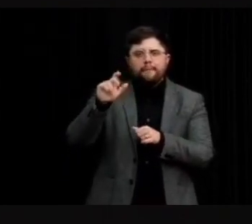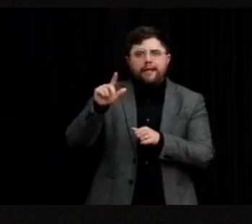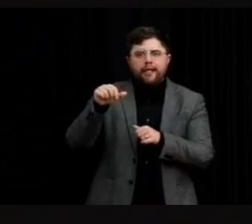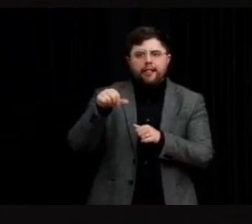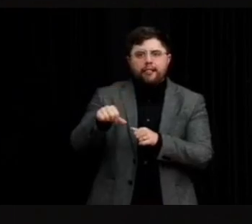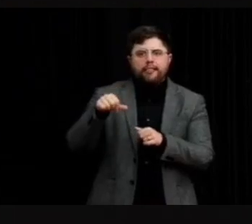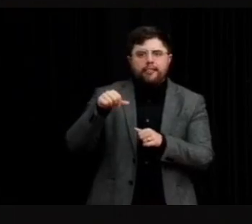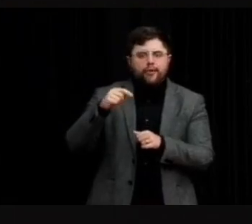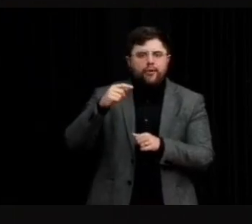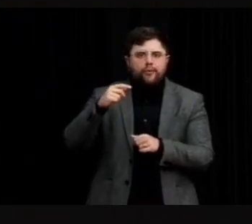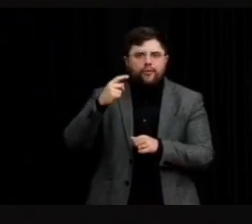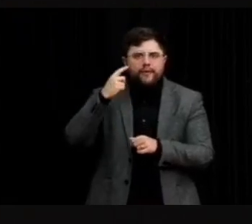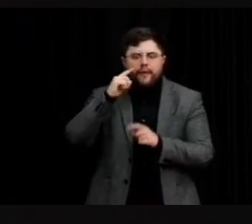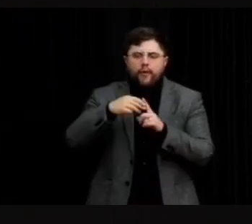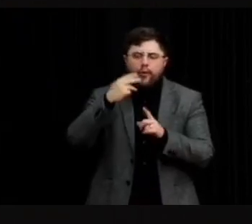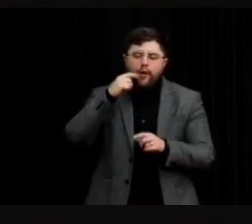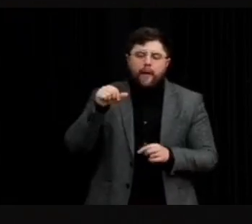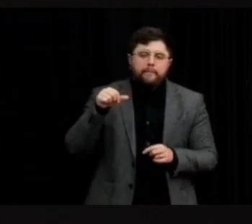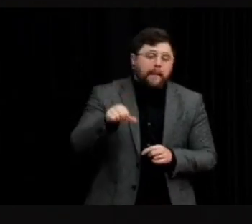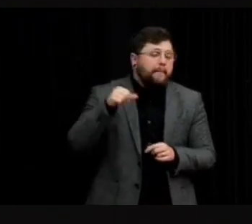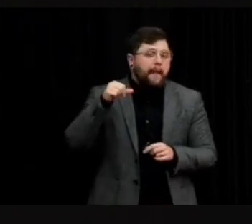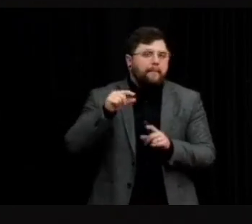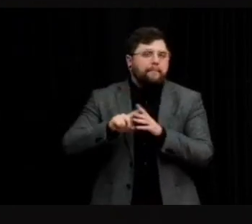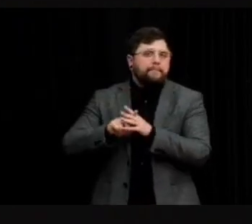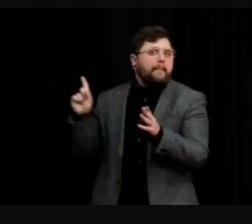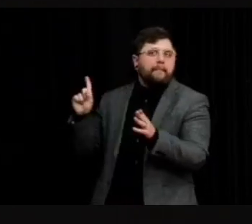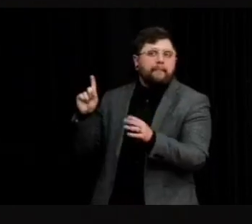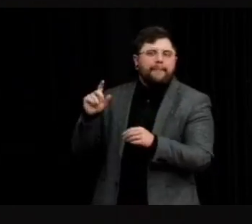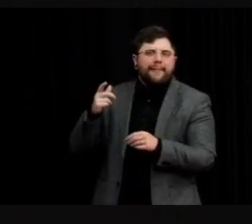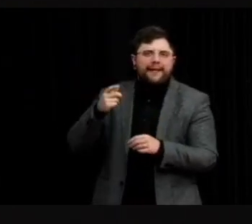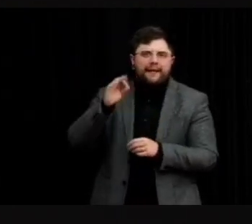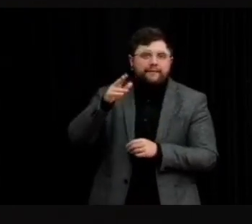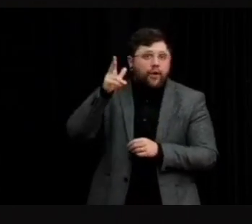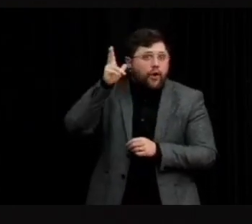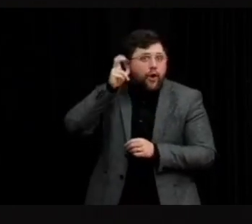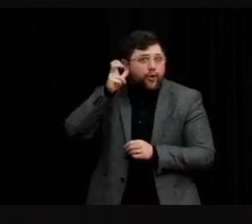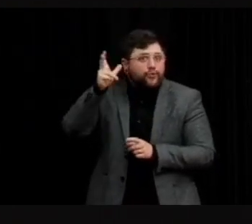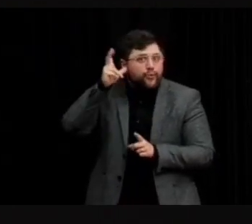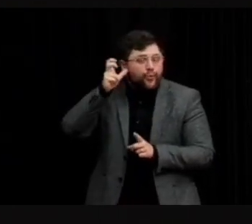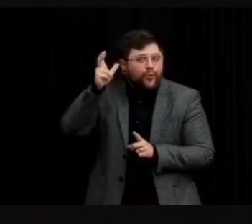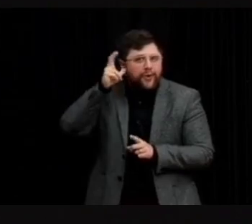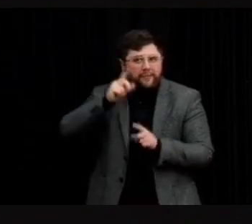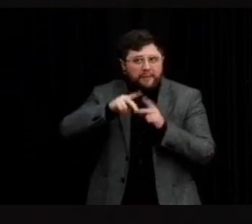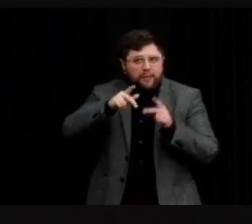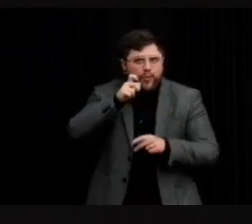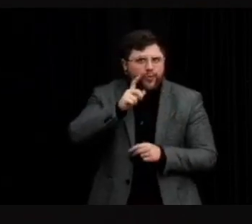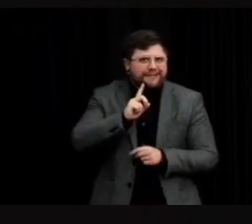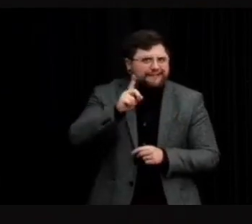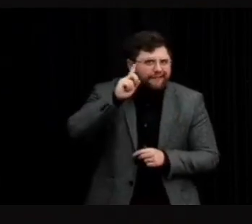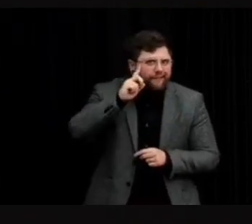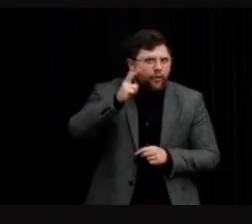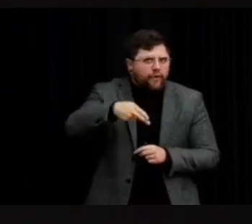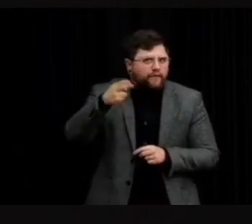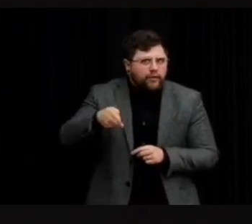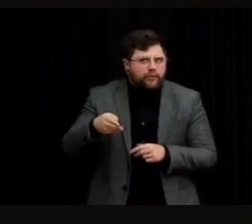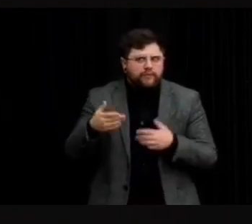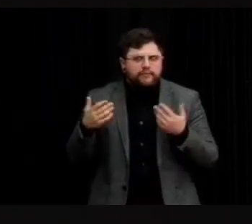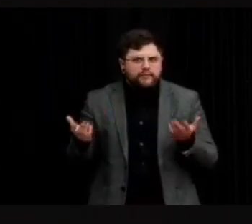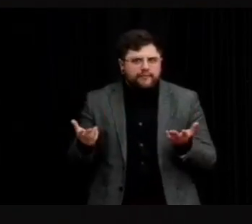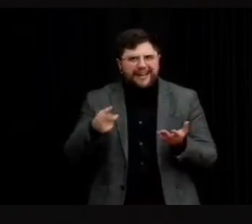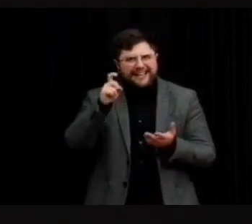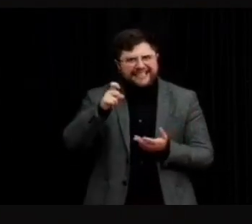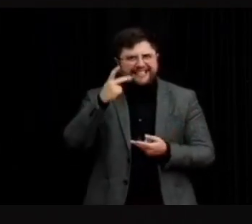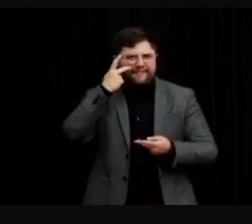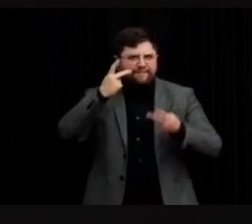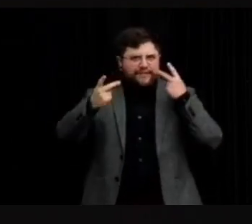about ding dong ditching, right? That's if you're picking up auditory information. But for people who are deaf, hard of hearing, you really need